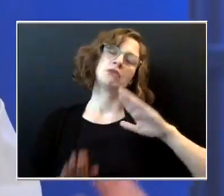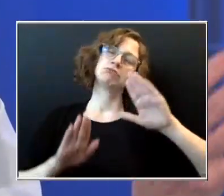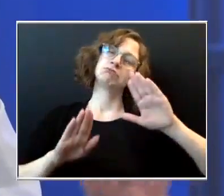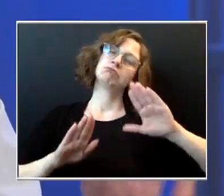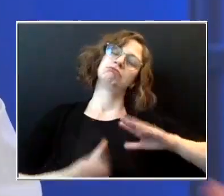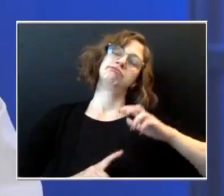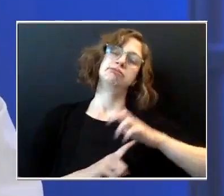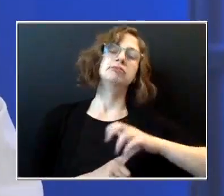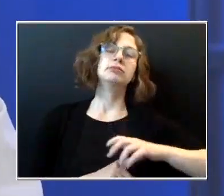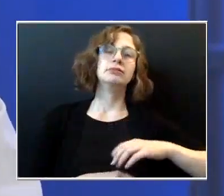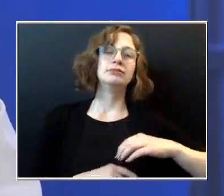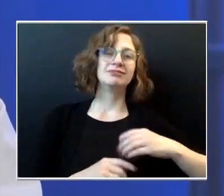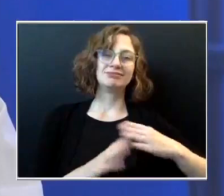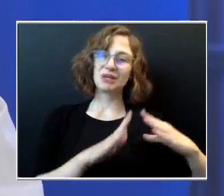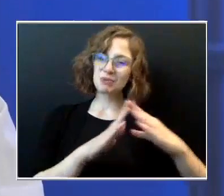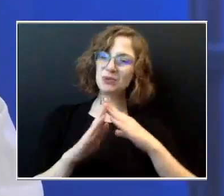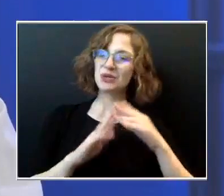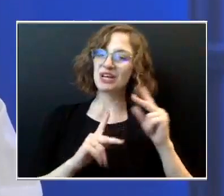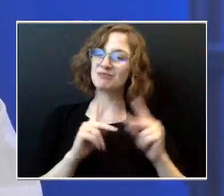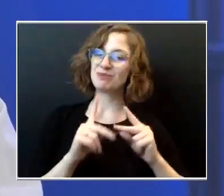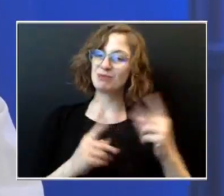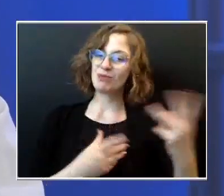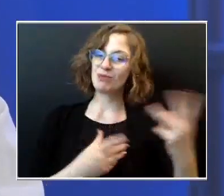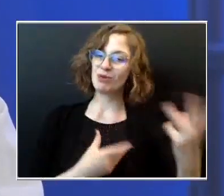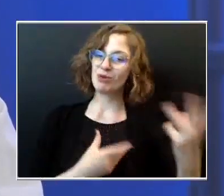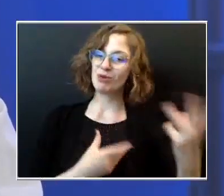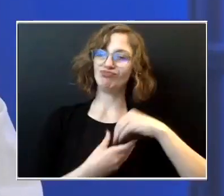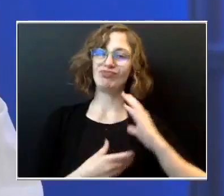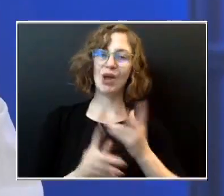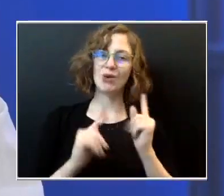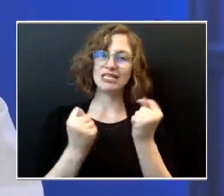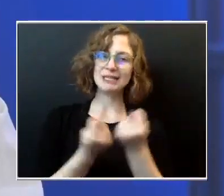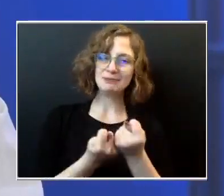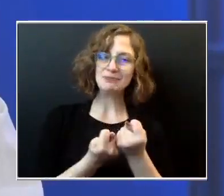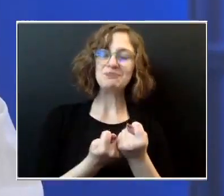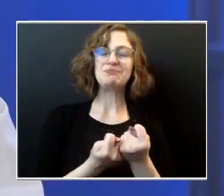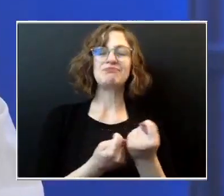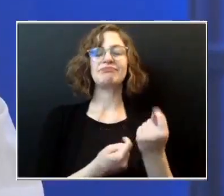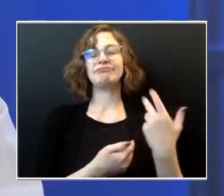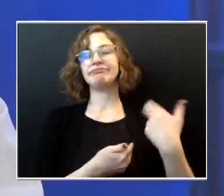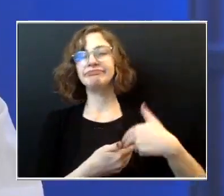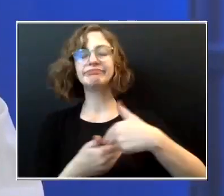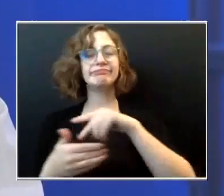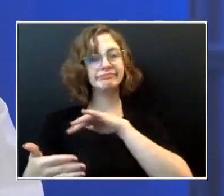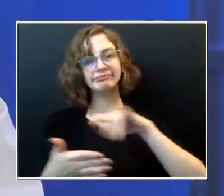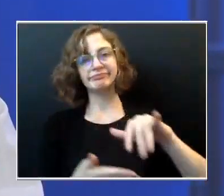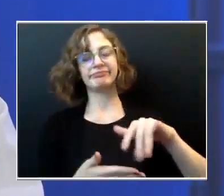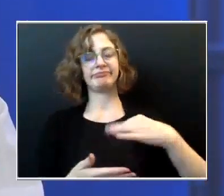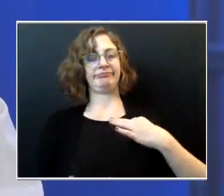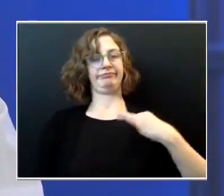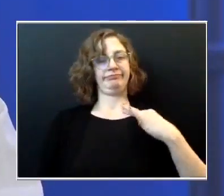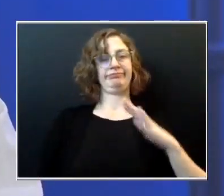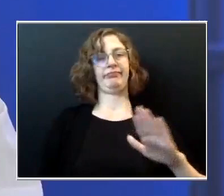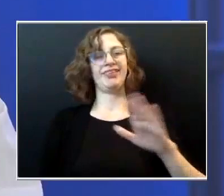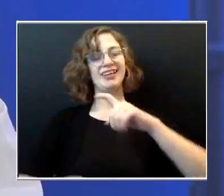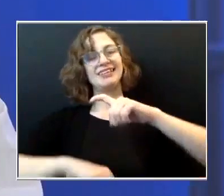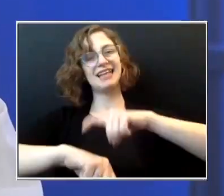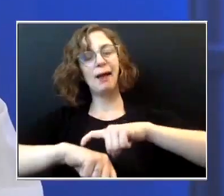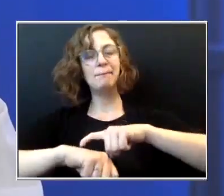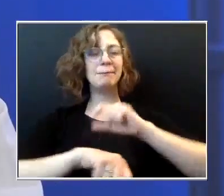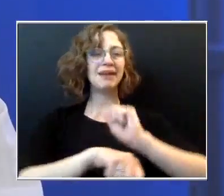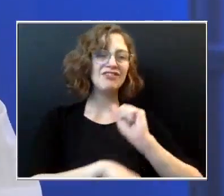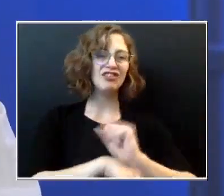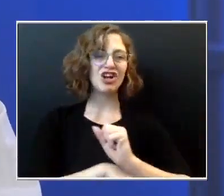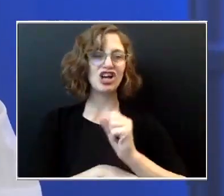who are part of our team and joining the studies and volunteering their time and effort. So it's been a great, we've been doing it now for almost